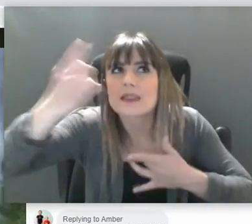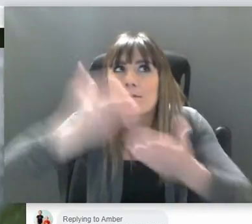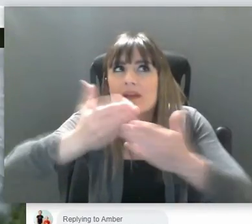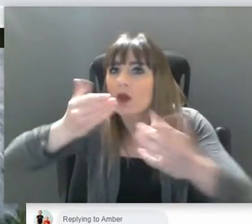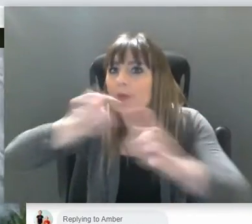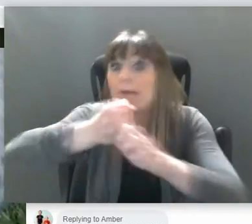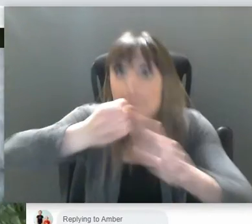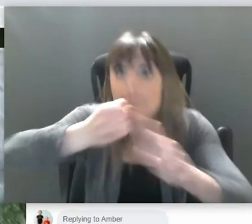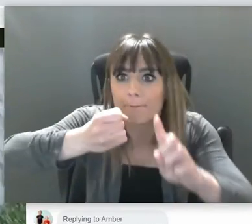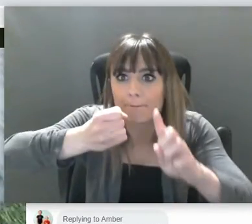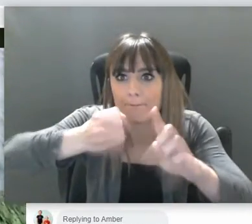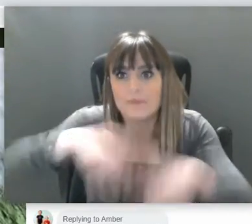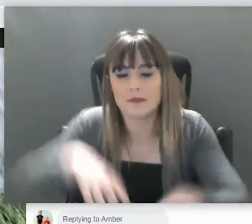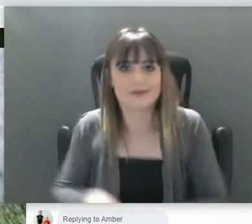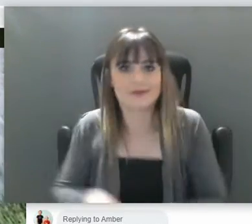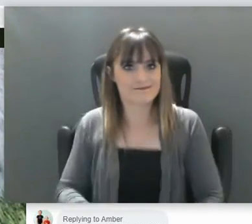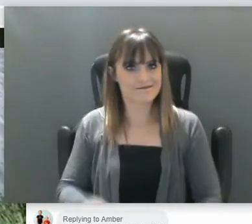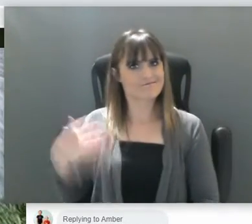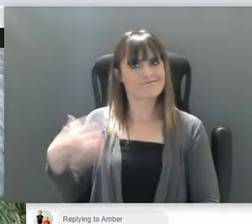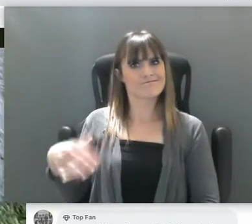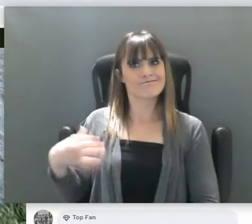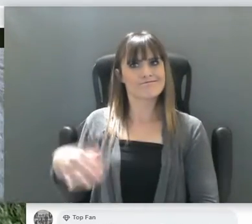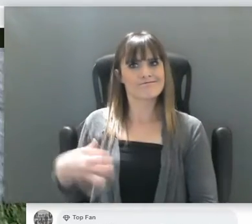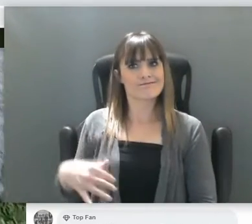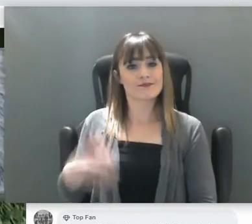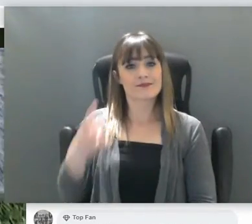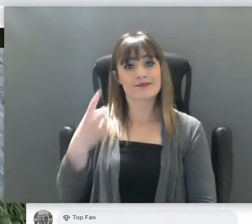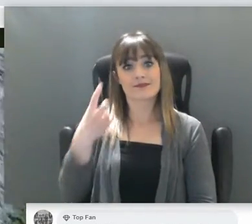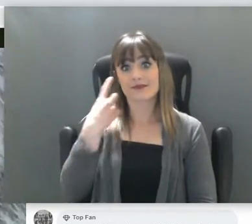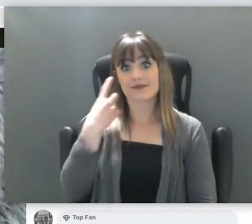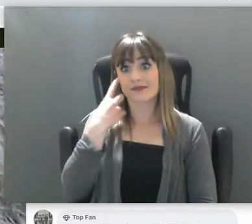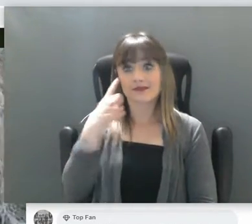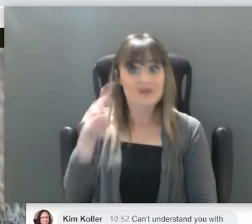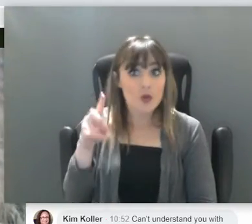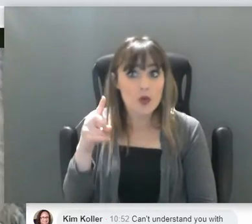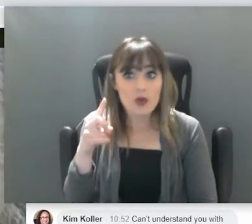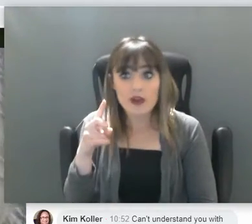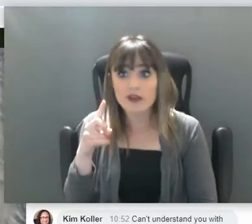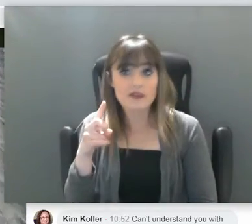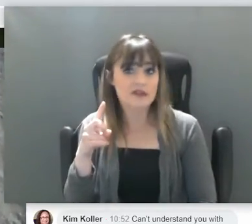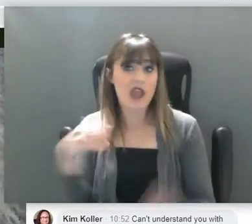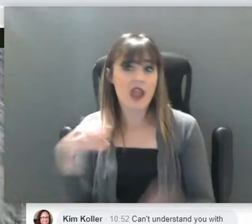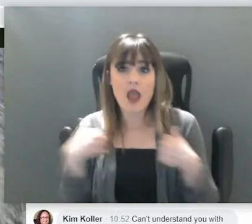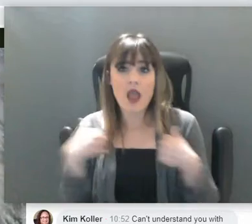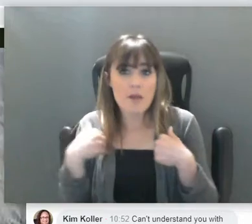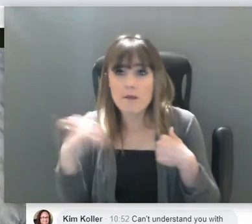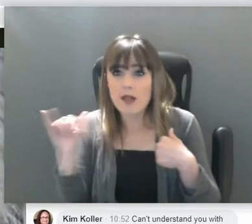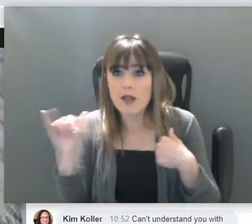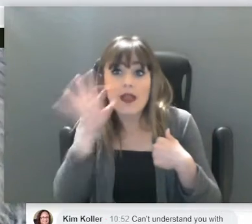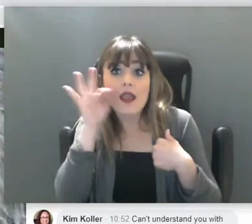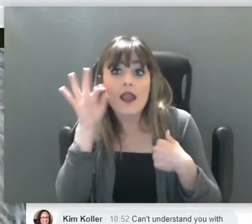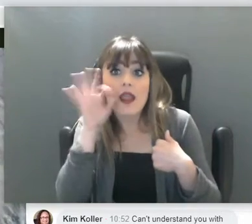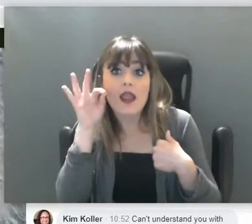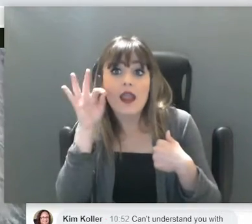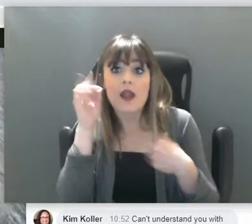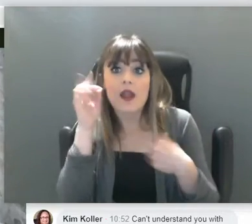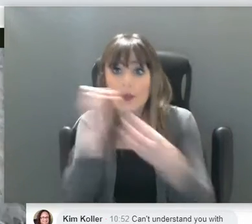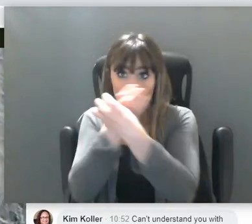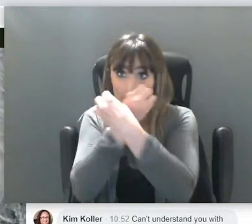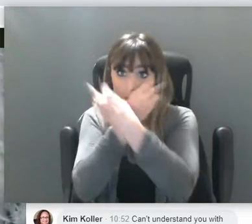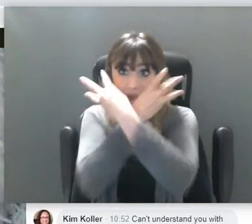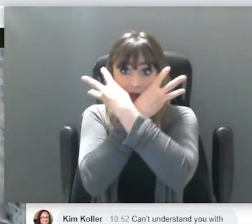about that? Now, for a predator like a cat, those whiskers become really handy